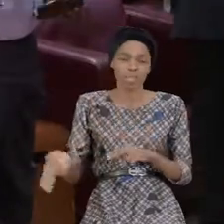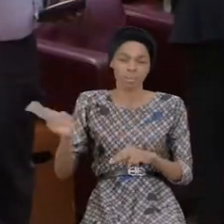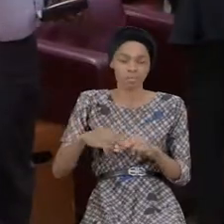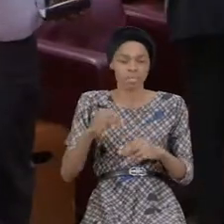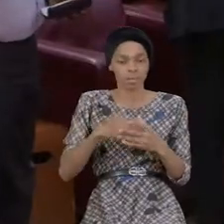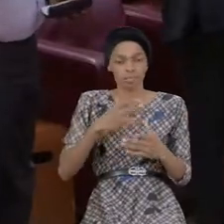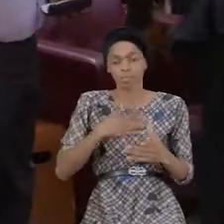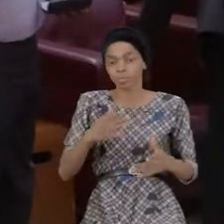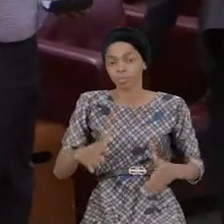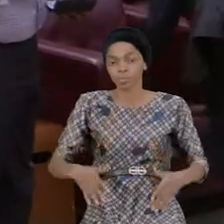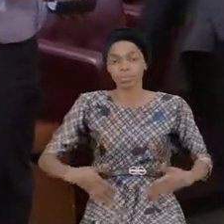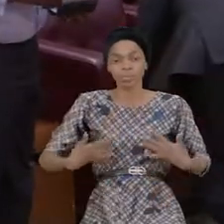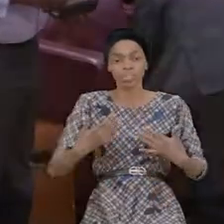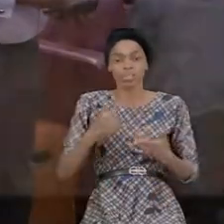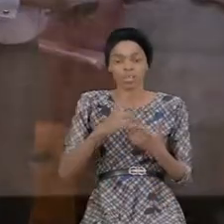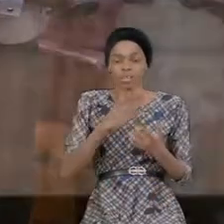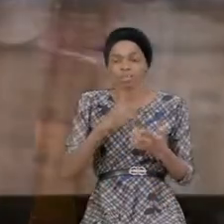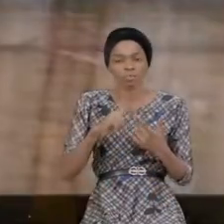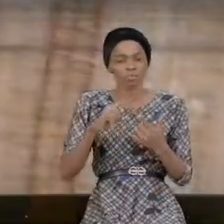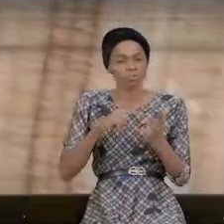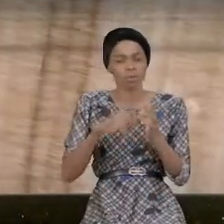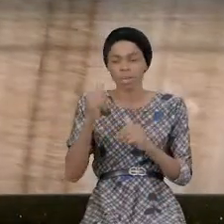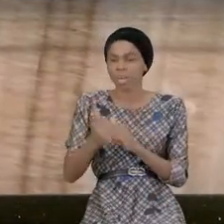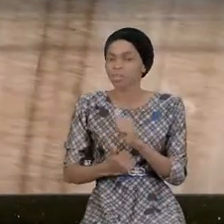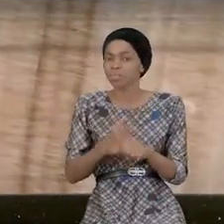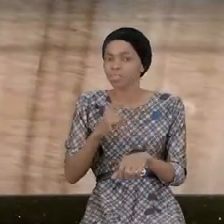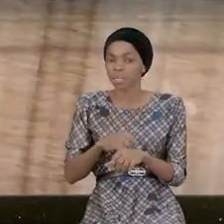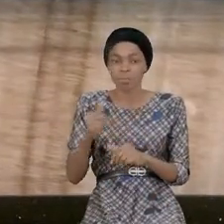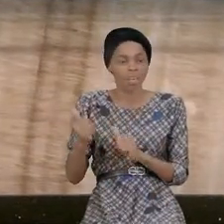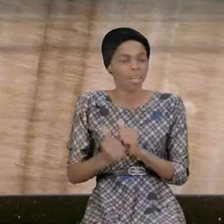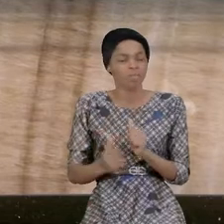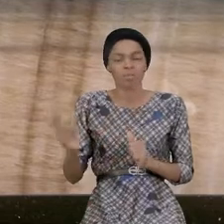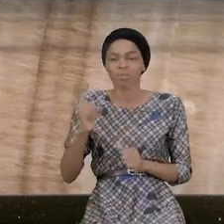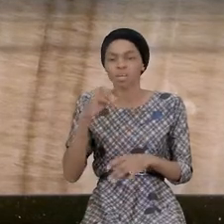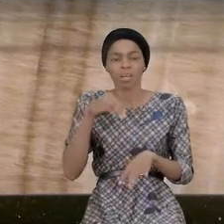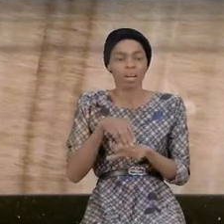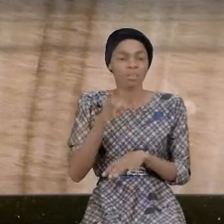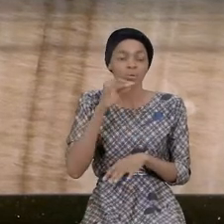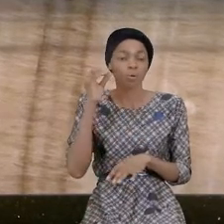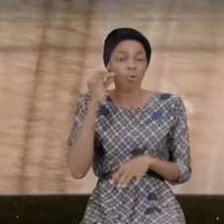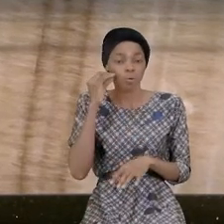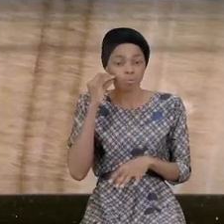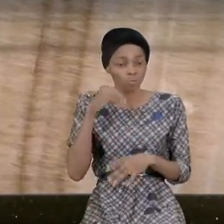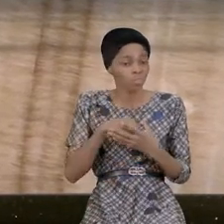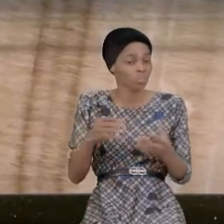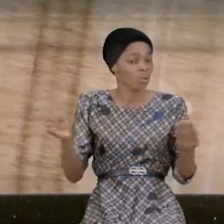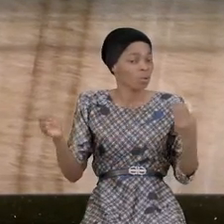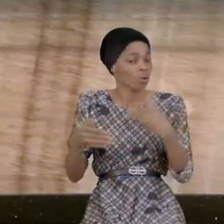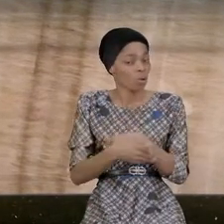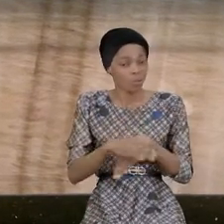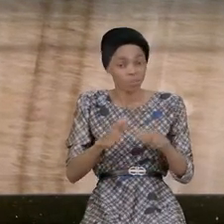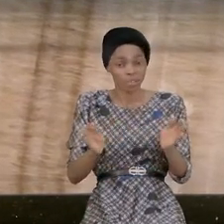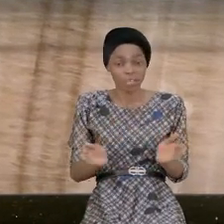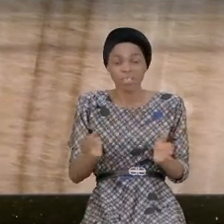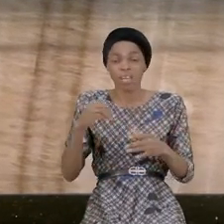time, everywhere, in church, at home, in the office, in your profession,